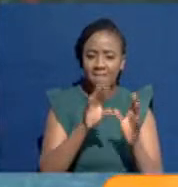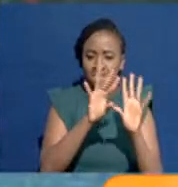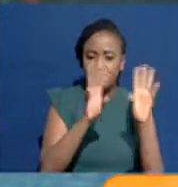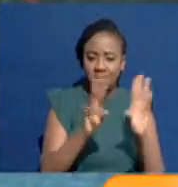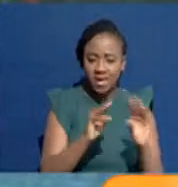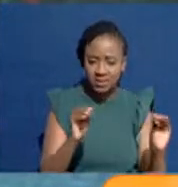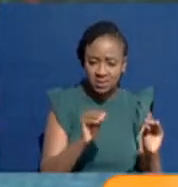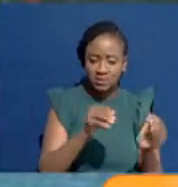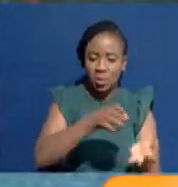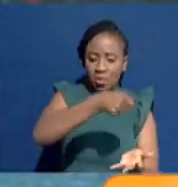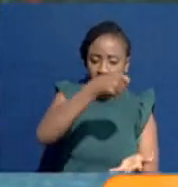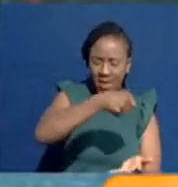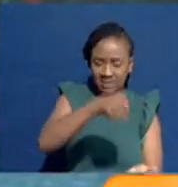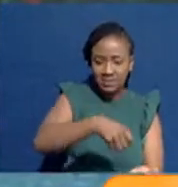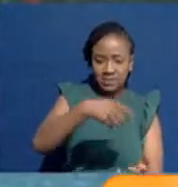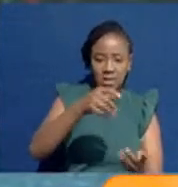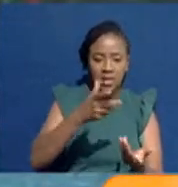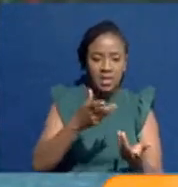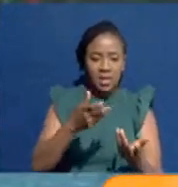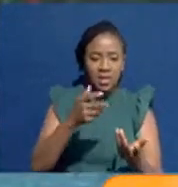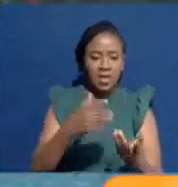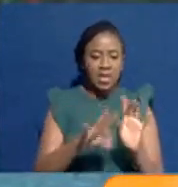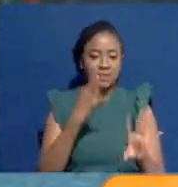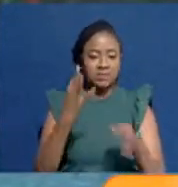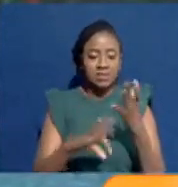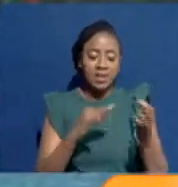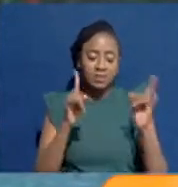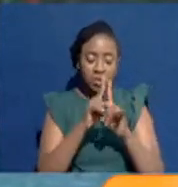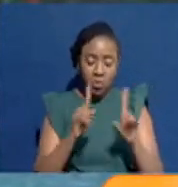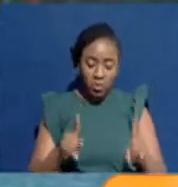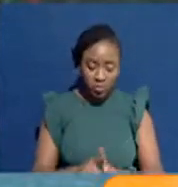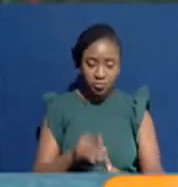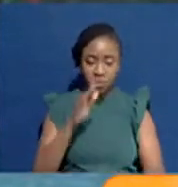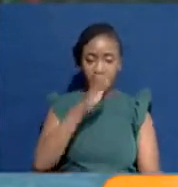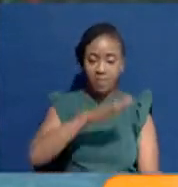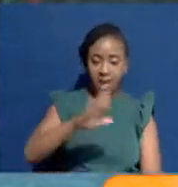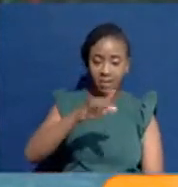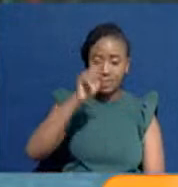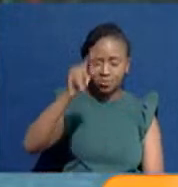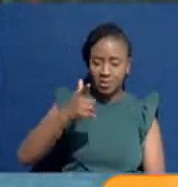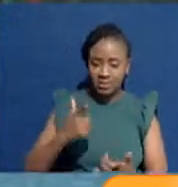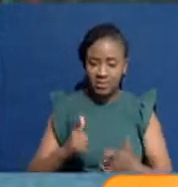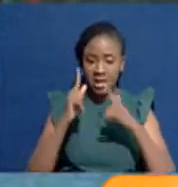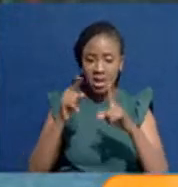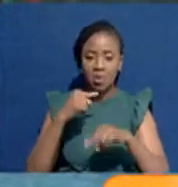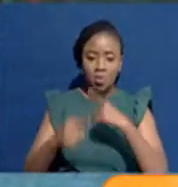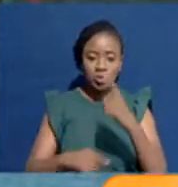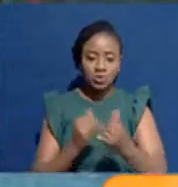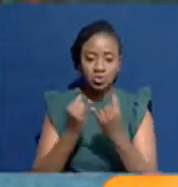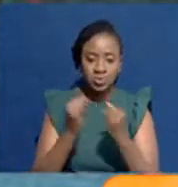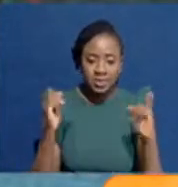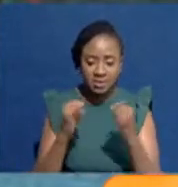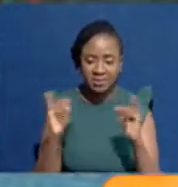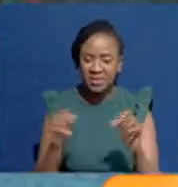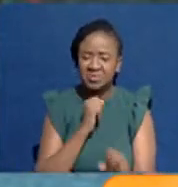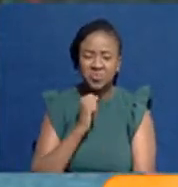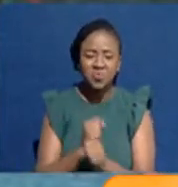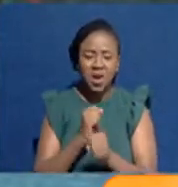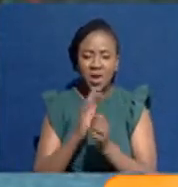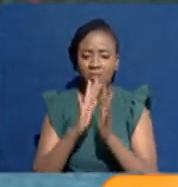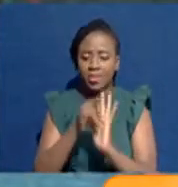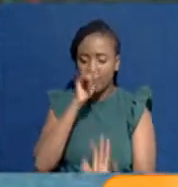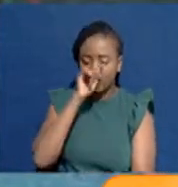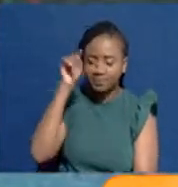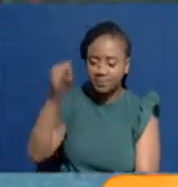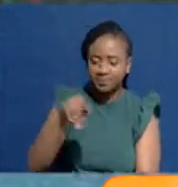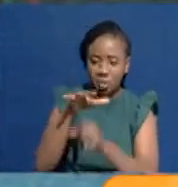views of the people should be respected. Mm-hmm. Parliament should be allowed to be independent to carry out its business without intimidation.